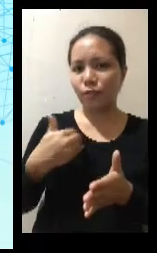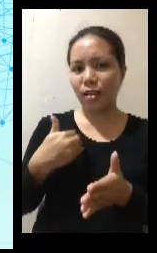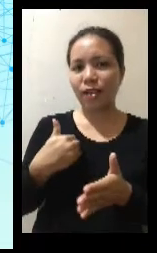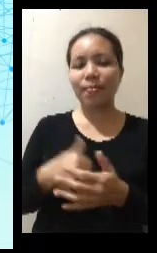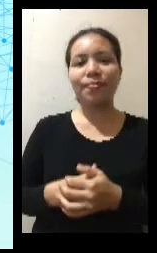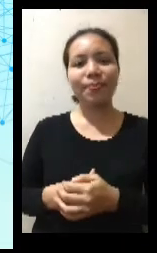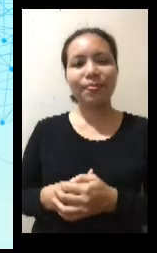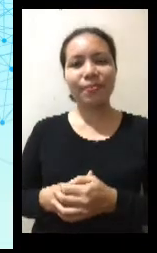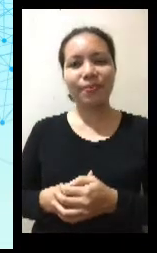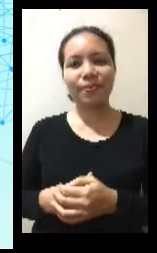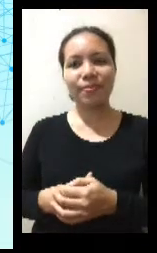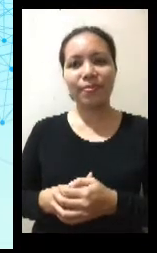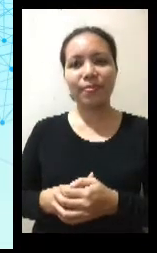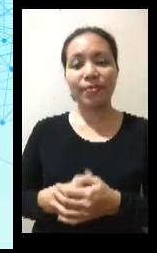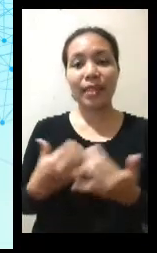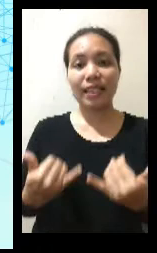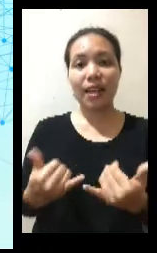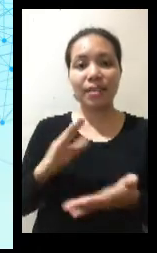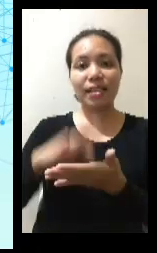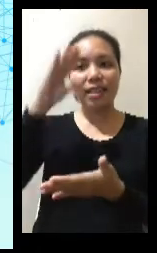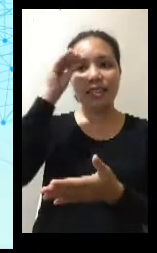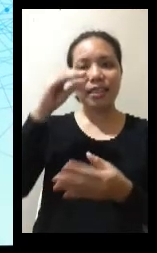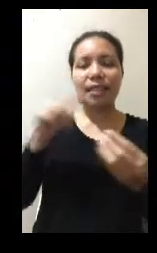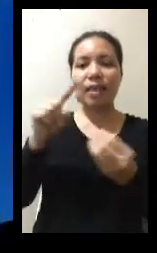back or revisit any portion of this video lesson.